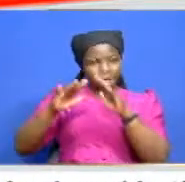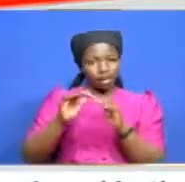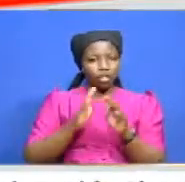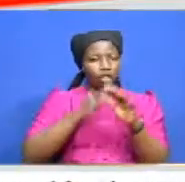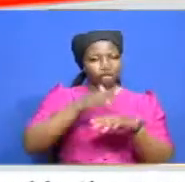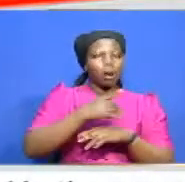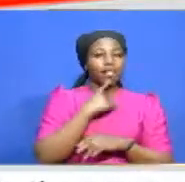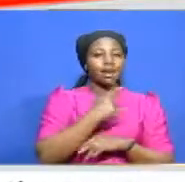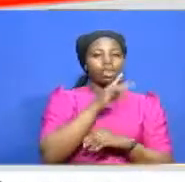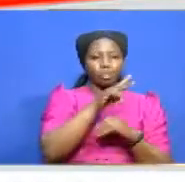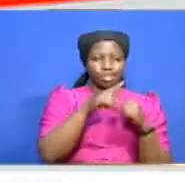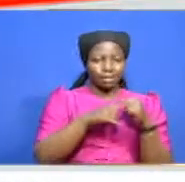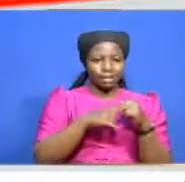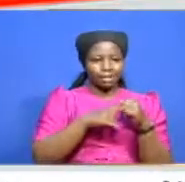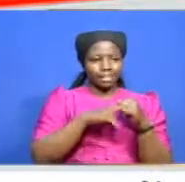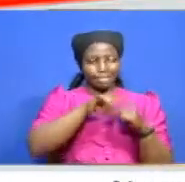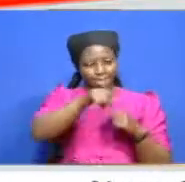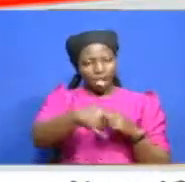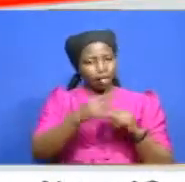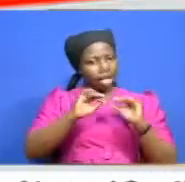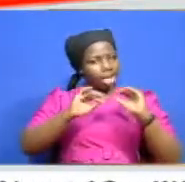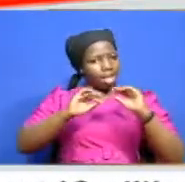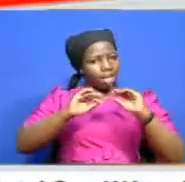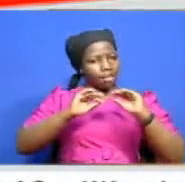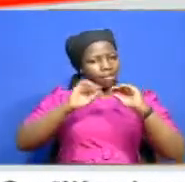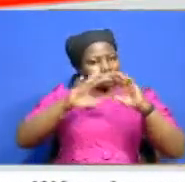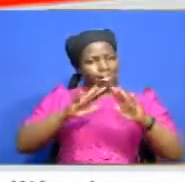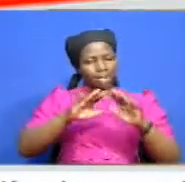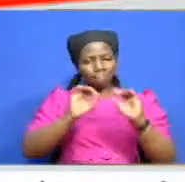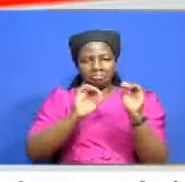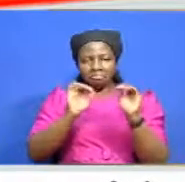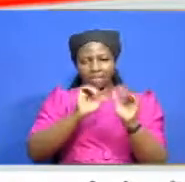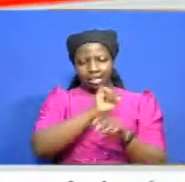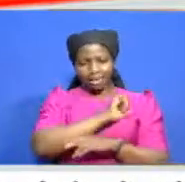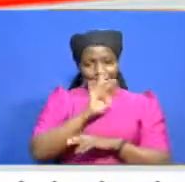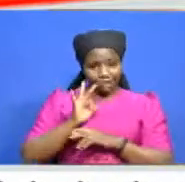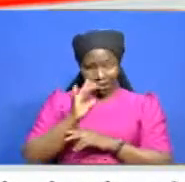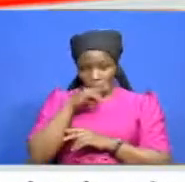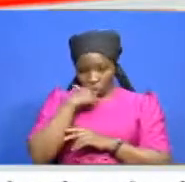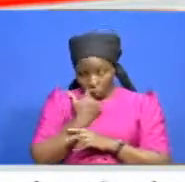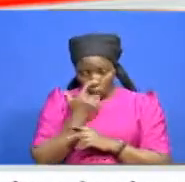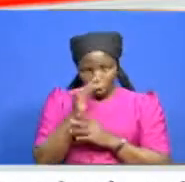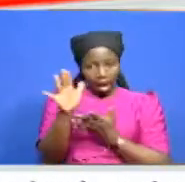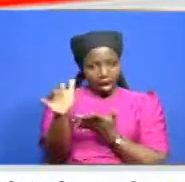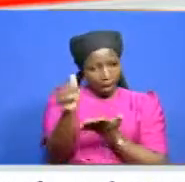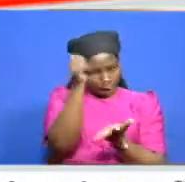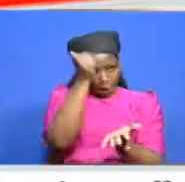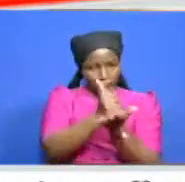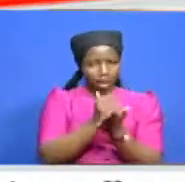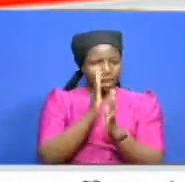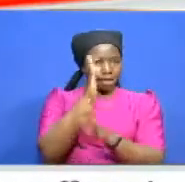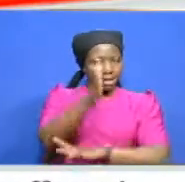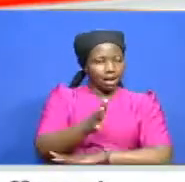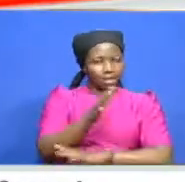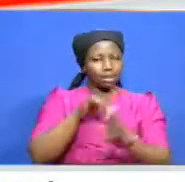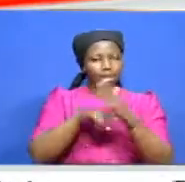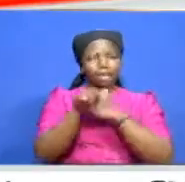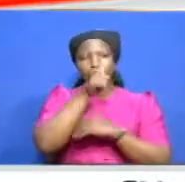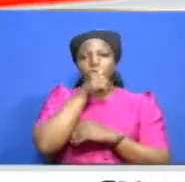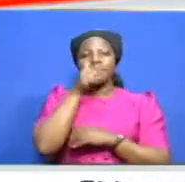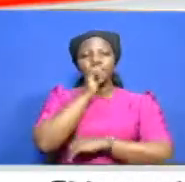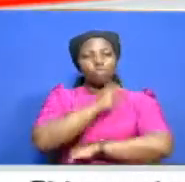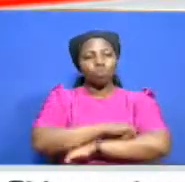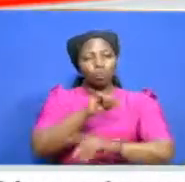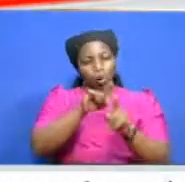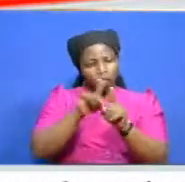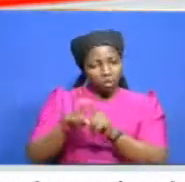126,000 non-teaching staff who are directly engaged by private schools. In addition to that, private schools have also facilitated the employment